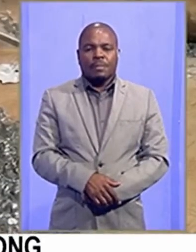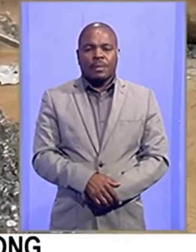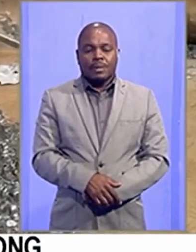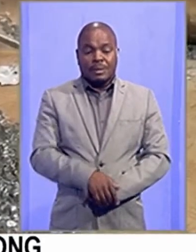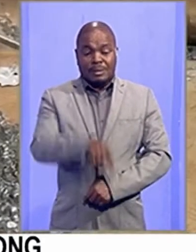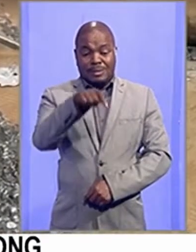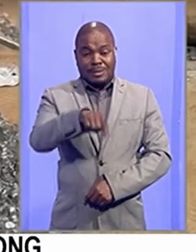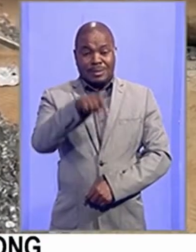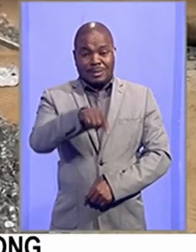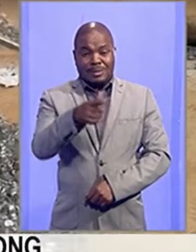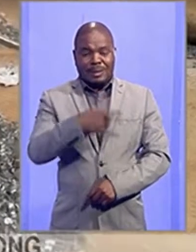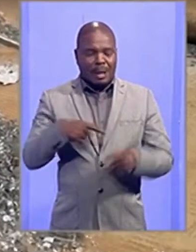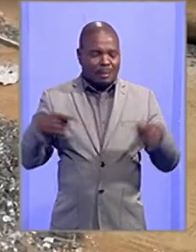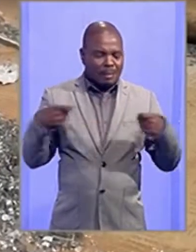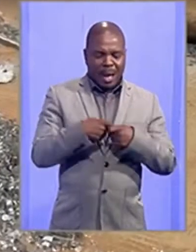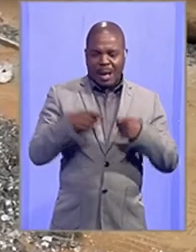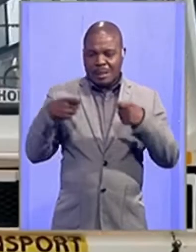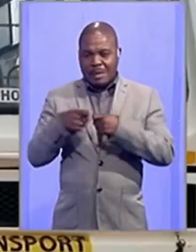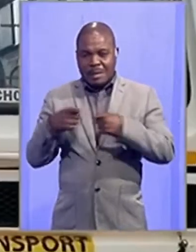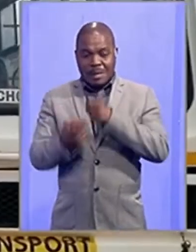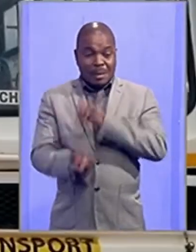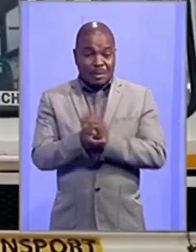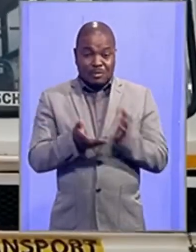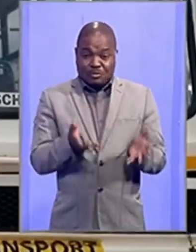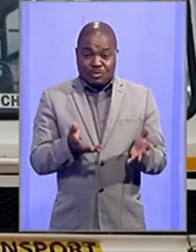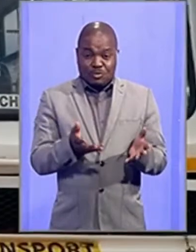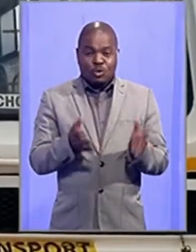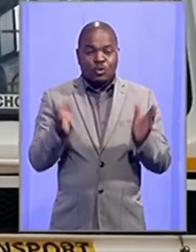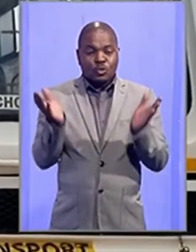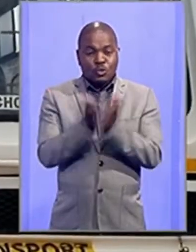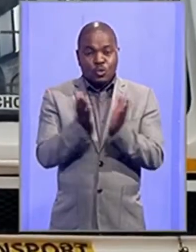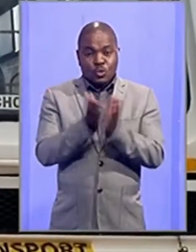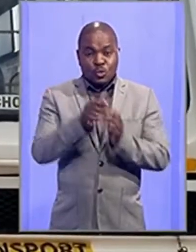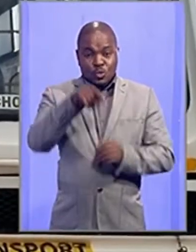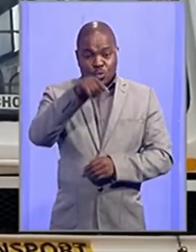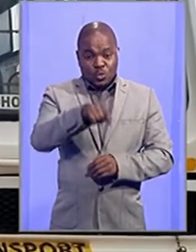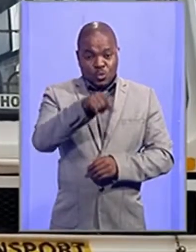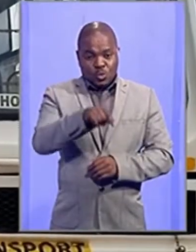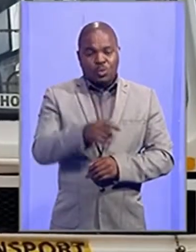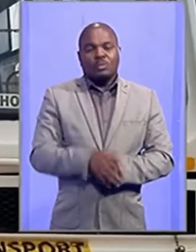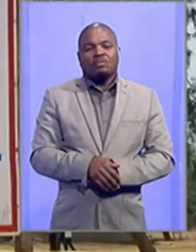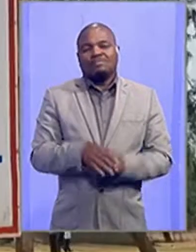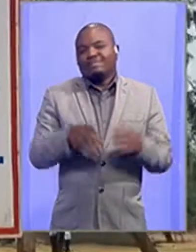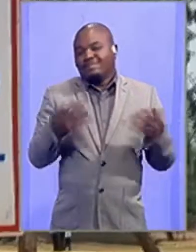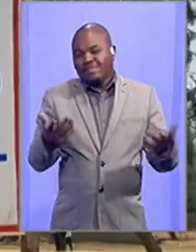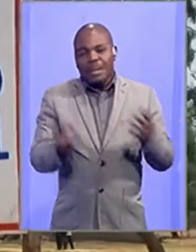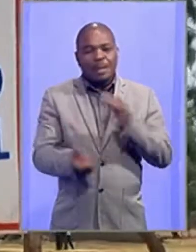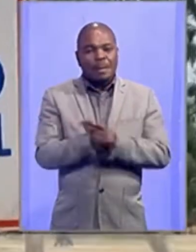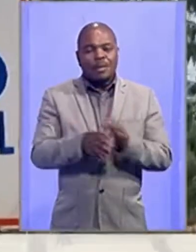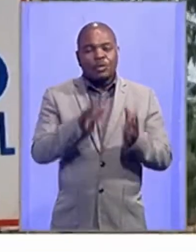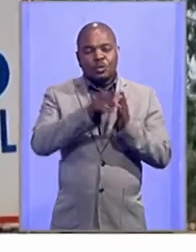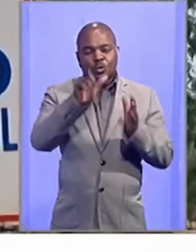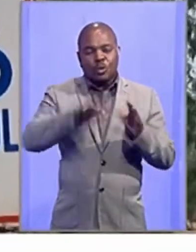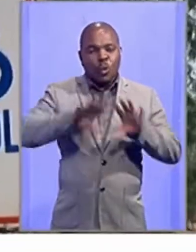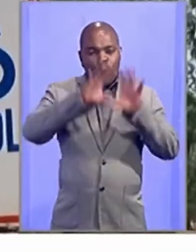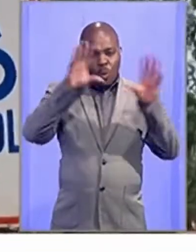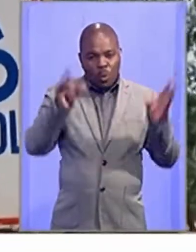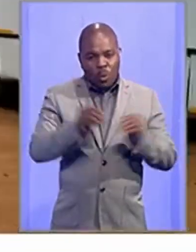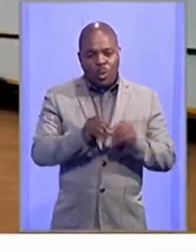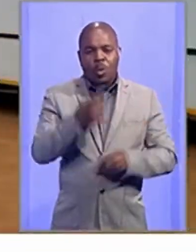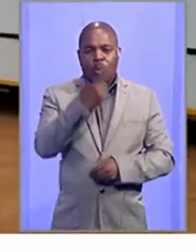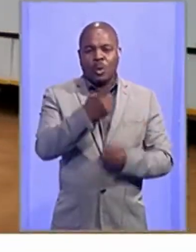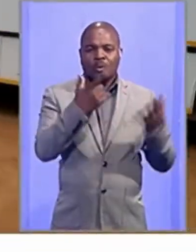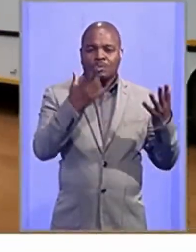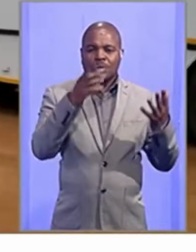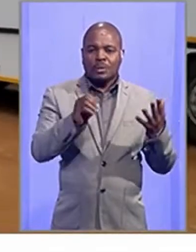a ke mashaledi a dikgogakgogano tšeo di sarakantse go dithuto sekolong sa godimo sa Nwanati seo se na go le barutwana ba 170